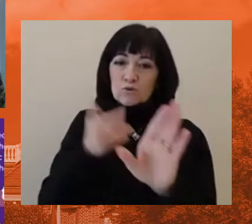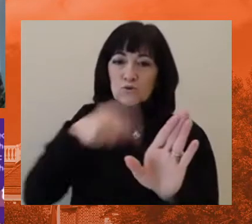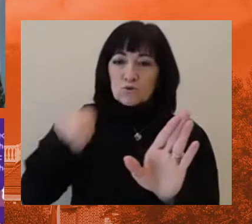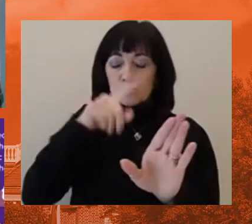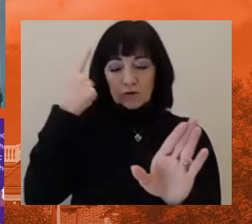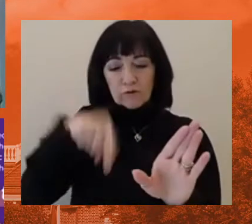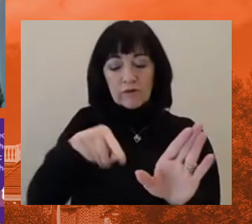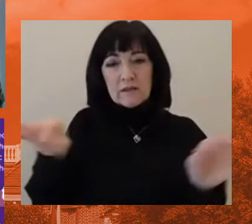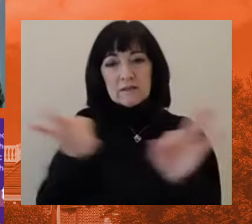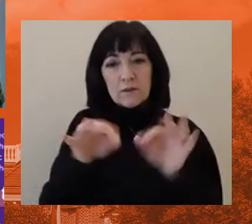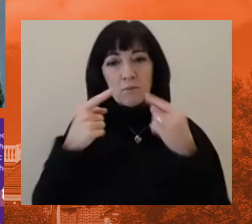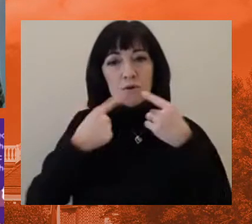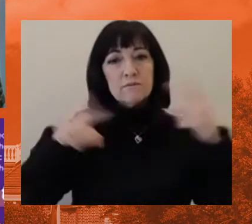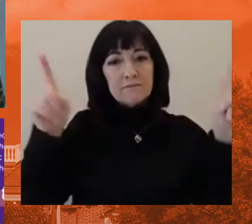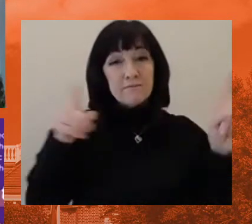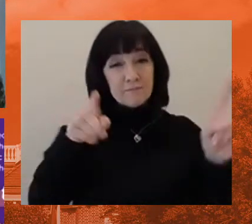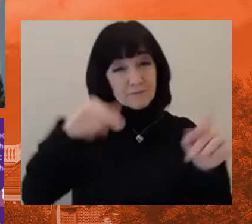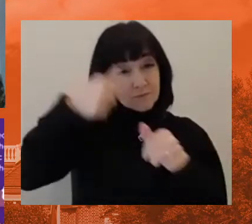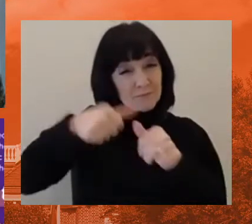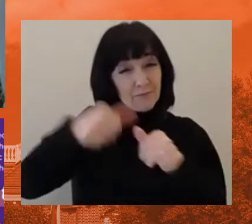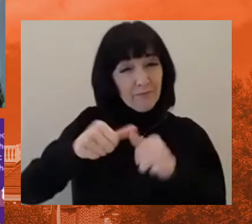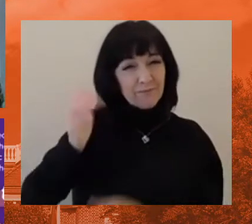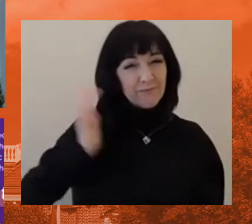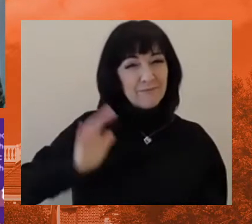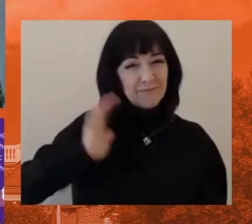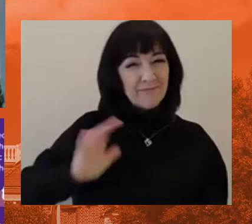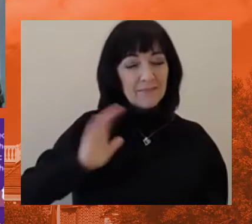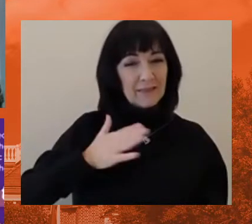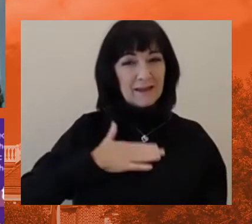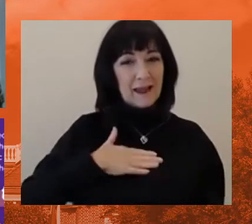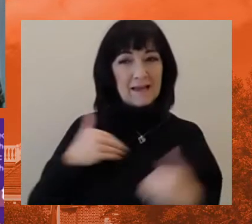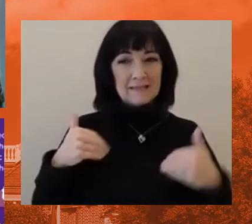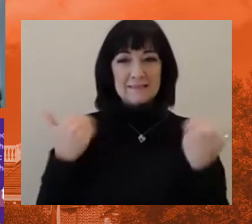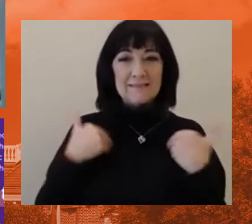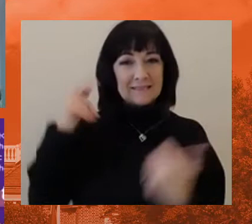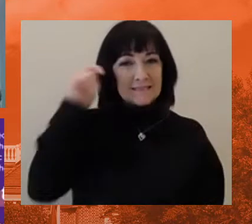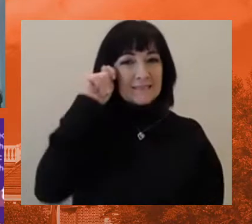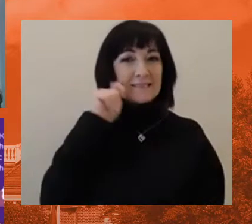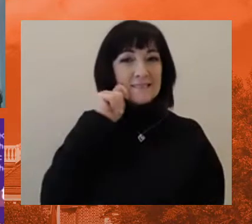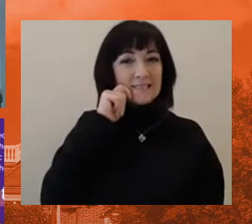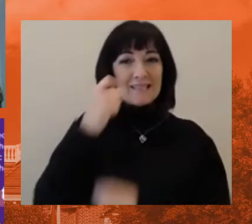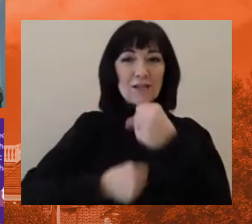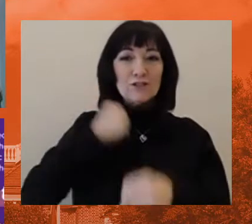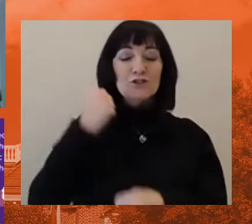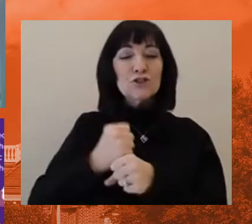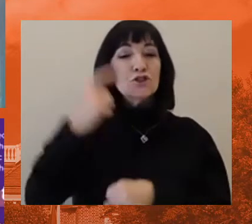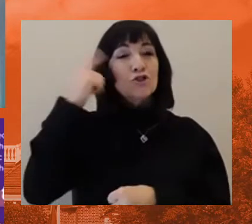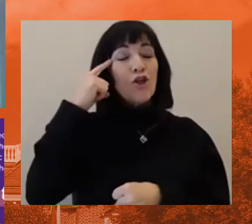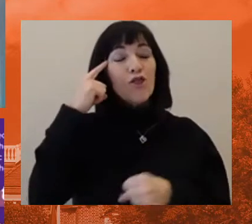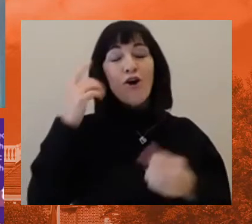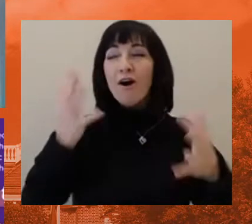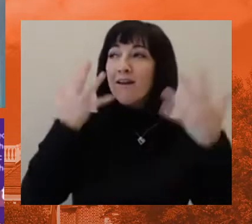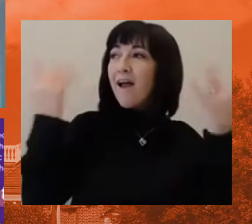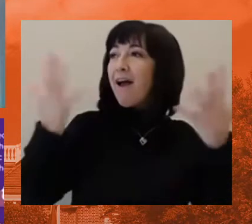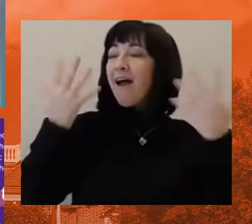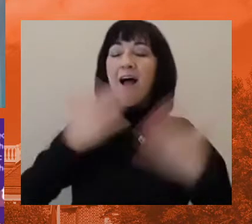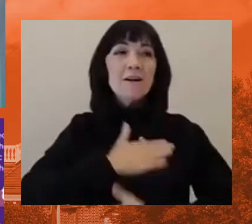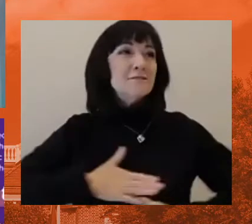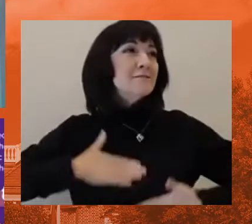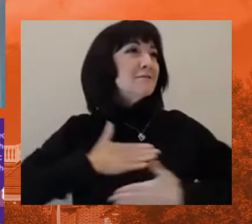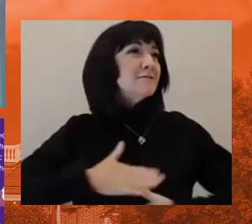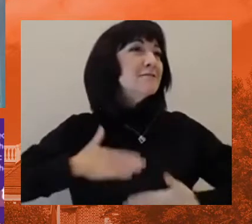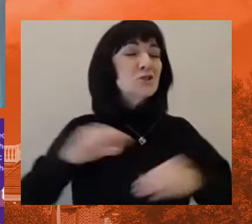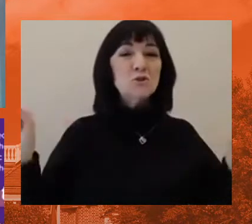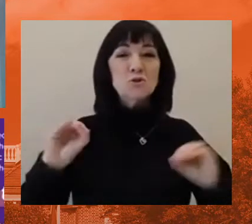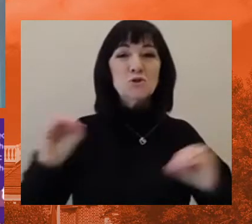reflect on the teen years, we may have the mistaken impression that this is a carefree time of life. However, the statistics besmear